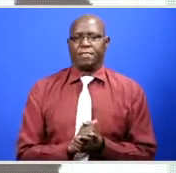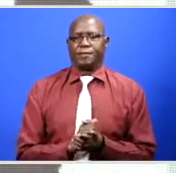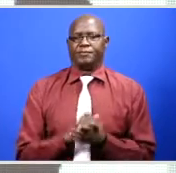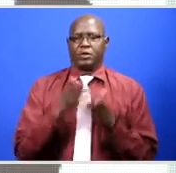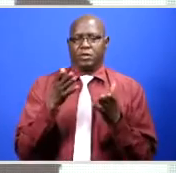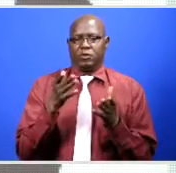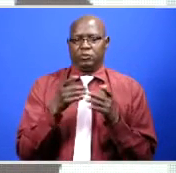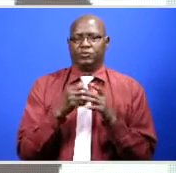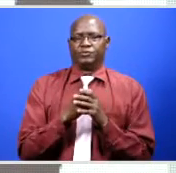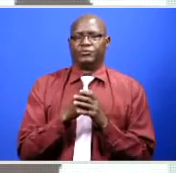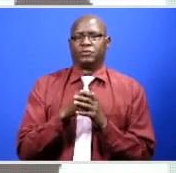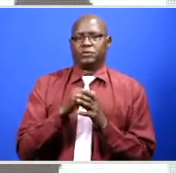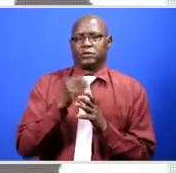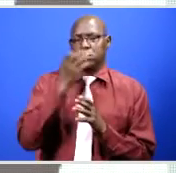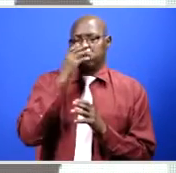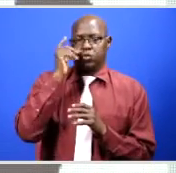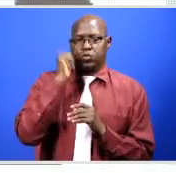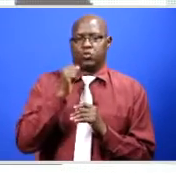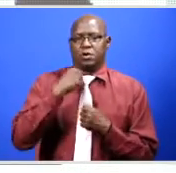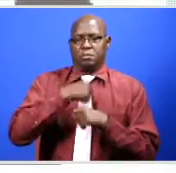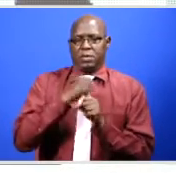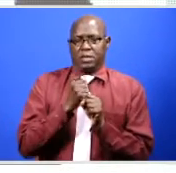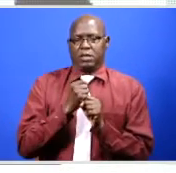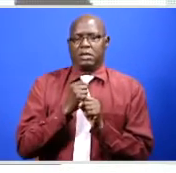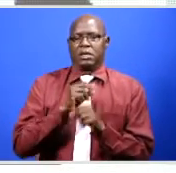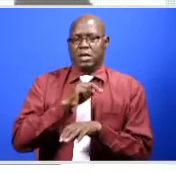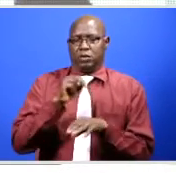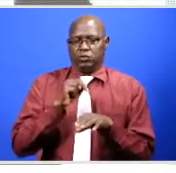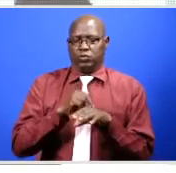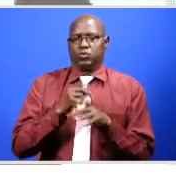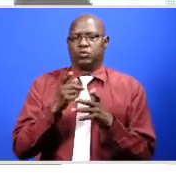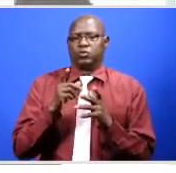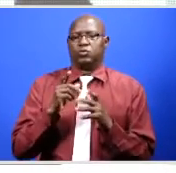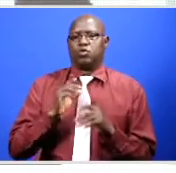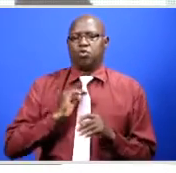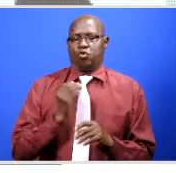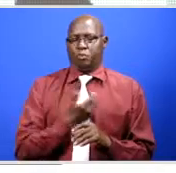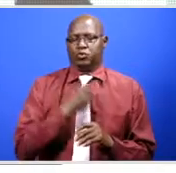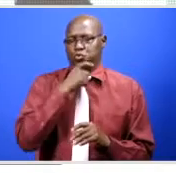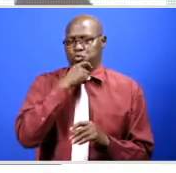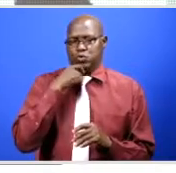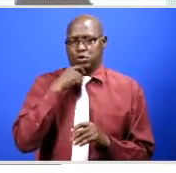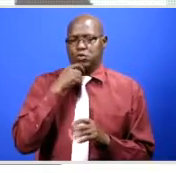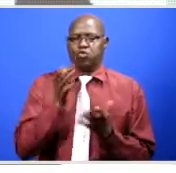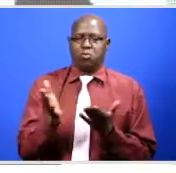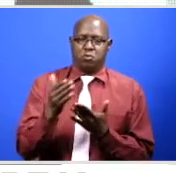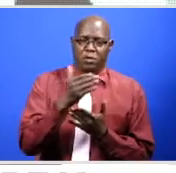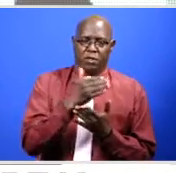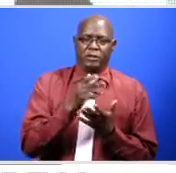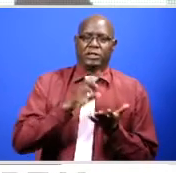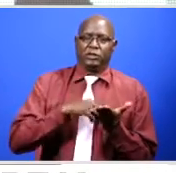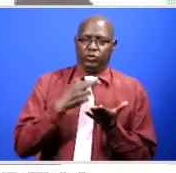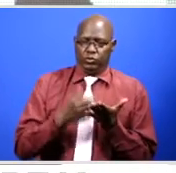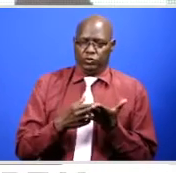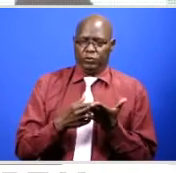Now, President William Ruto has formed a National Drought Response Steering Committee in efforts to institutionalize the framework for mobilizing additional resources